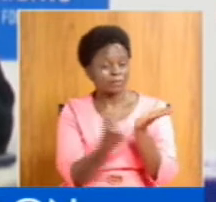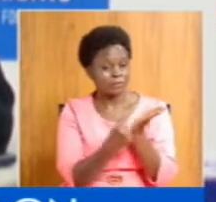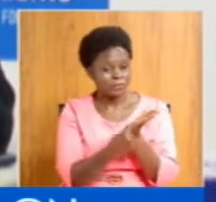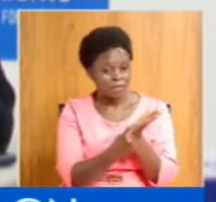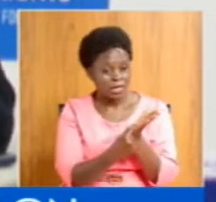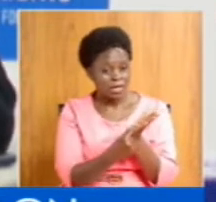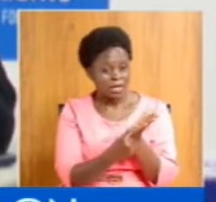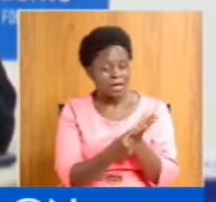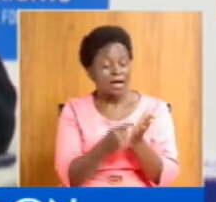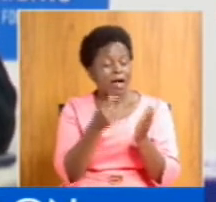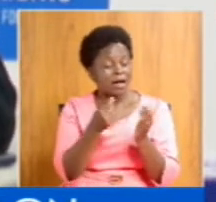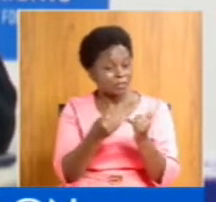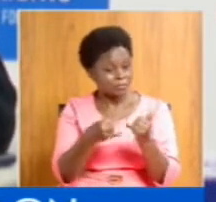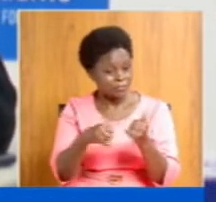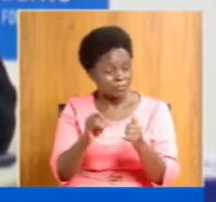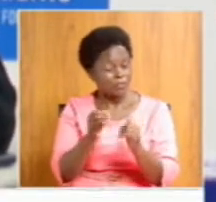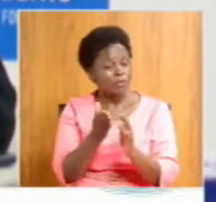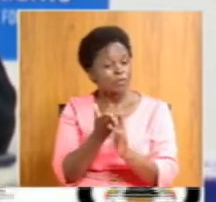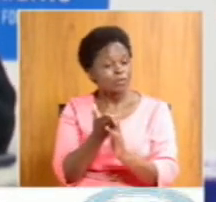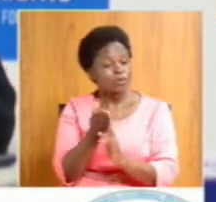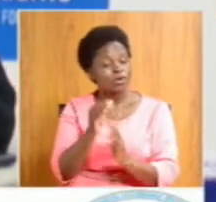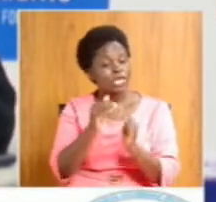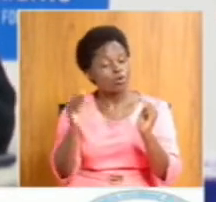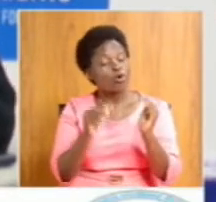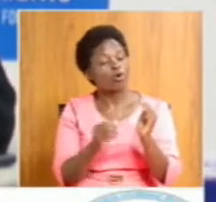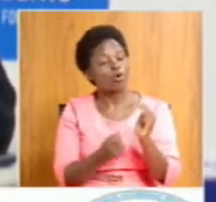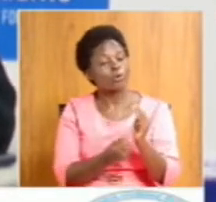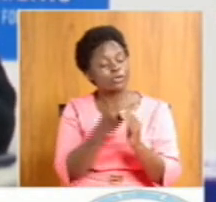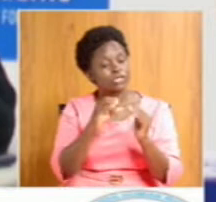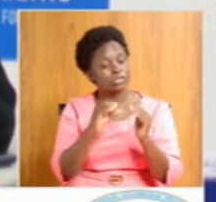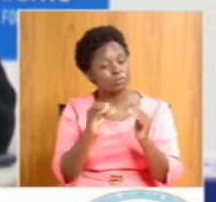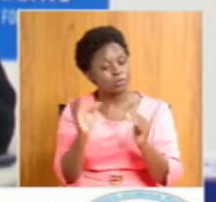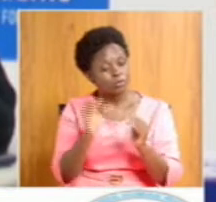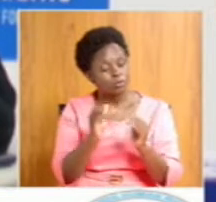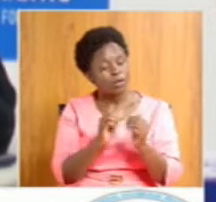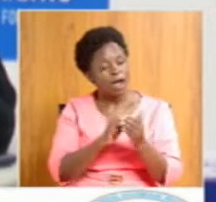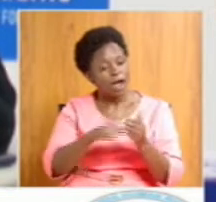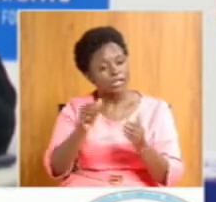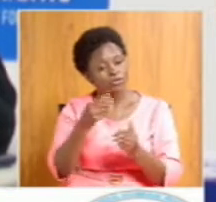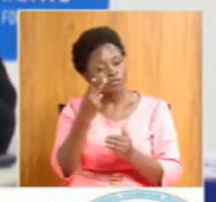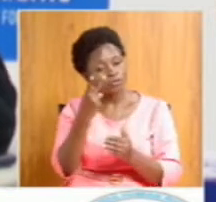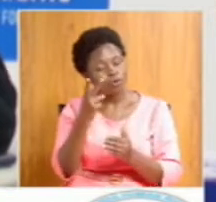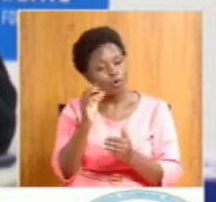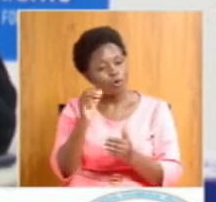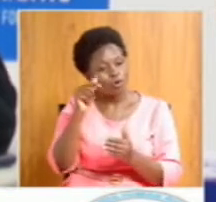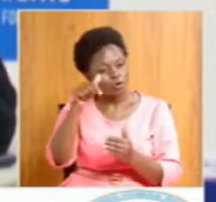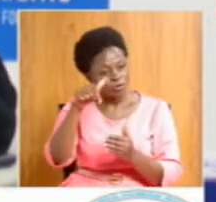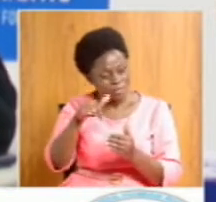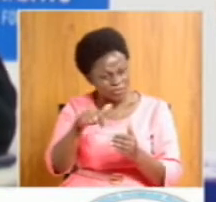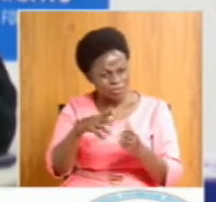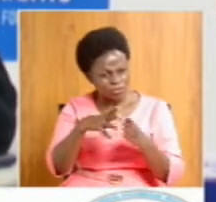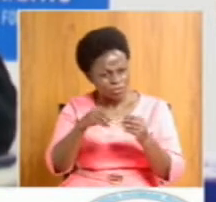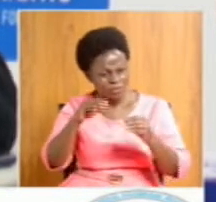and operationalized by the Equal Opportunities Commission Act of 2007, mainly to redress